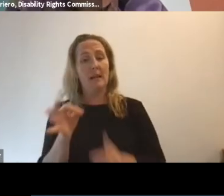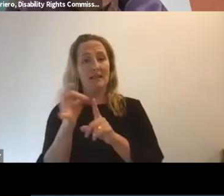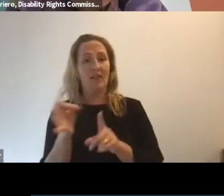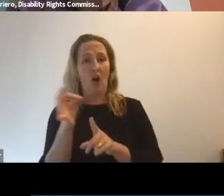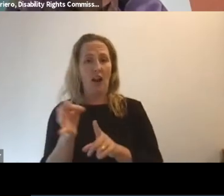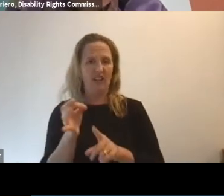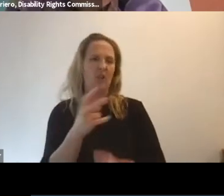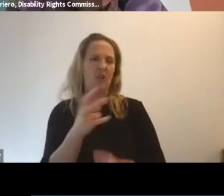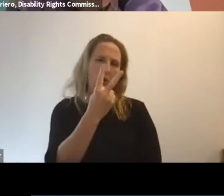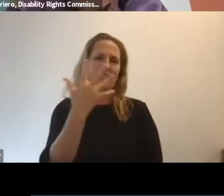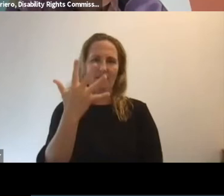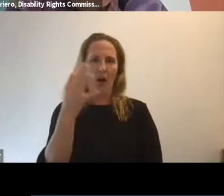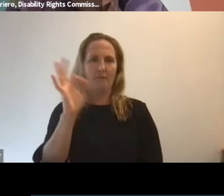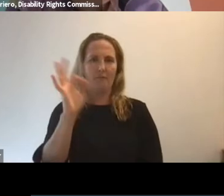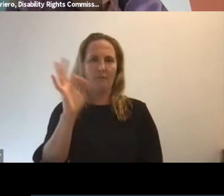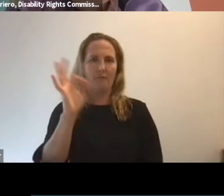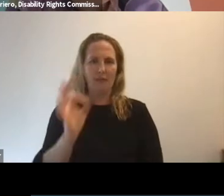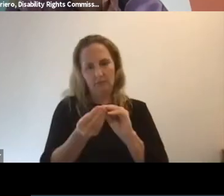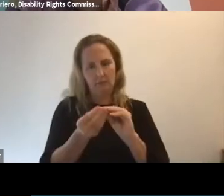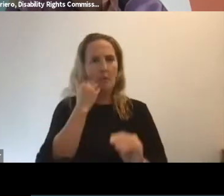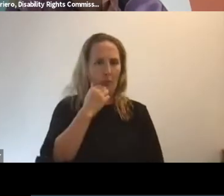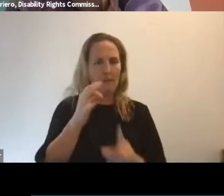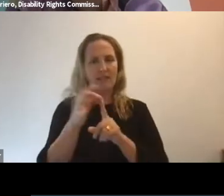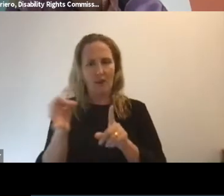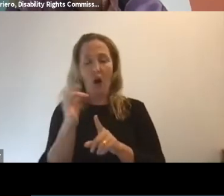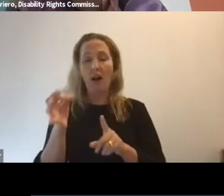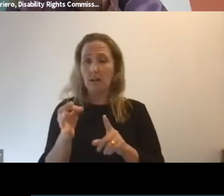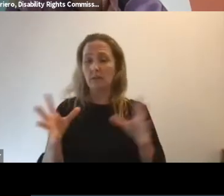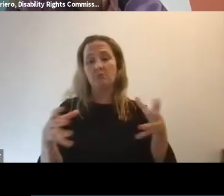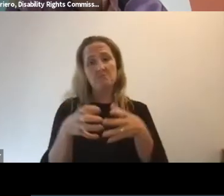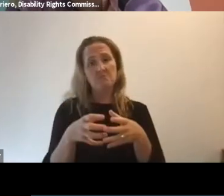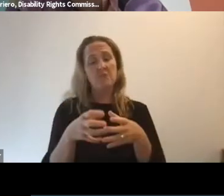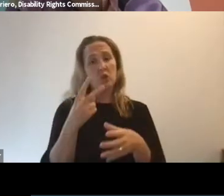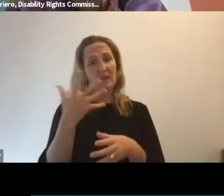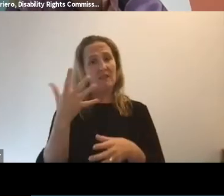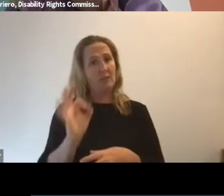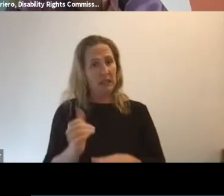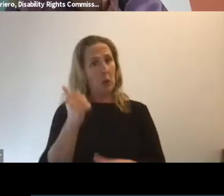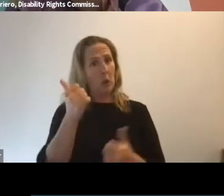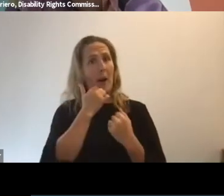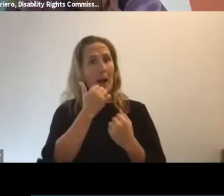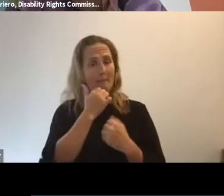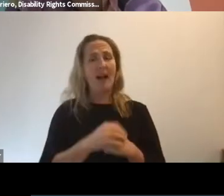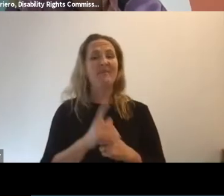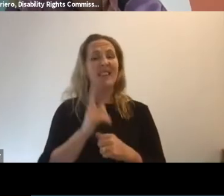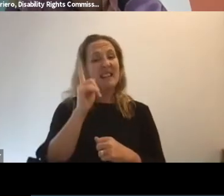workforce is Māori Pacifica, which is a really good number. But most of